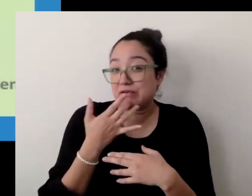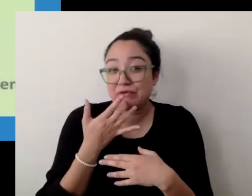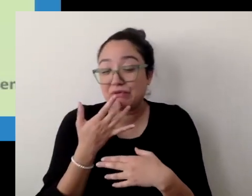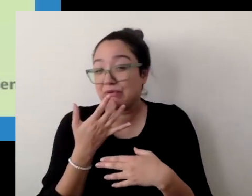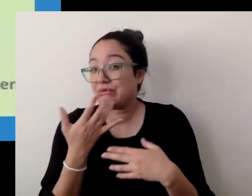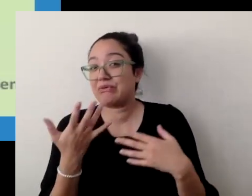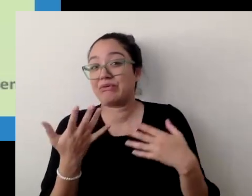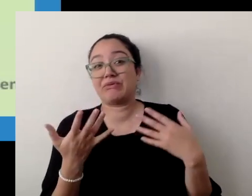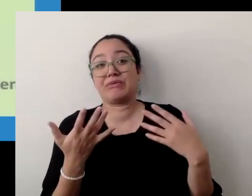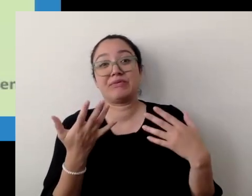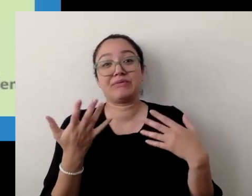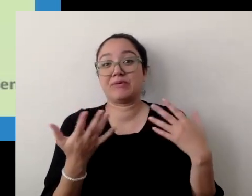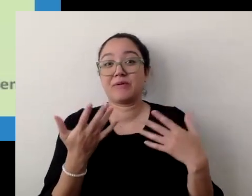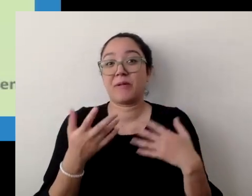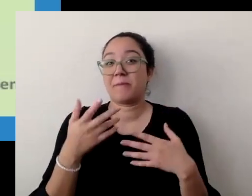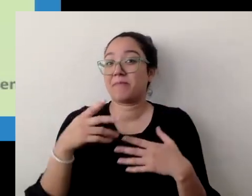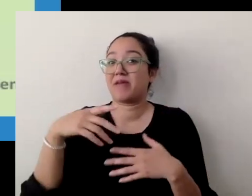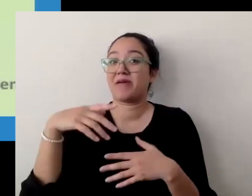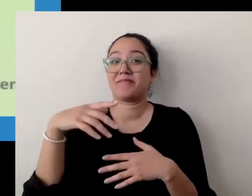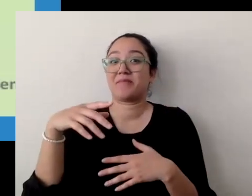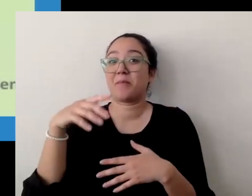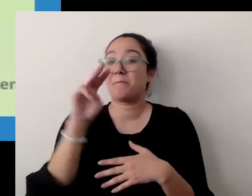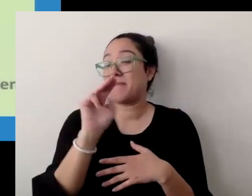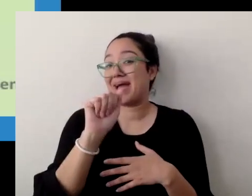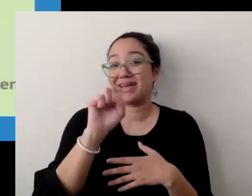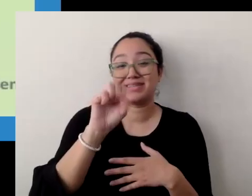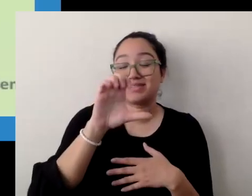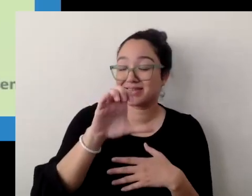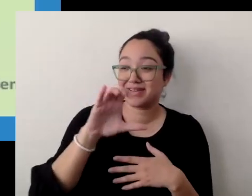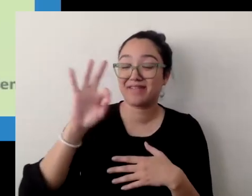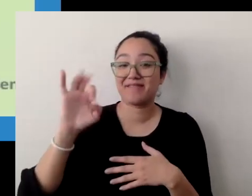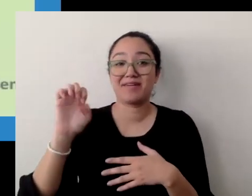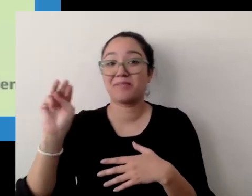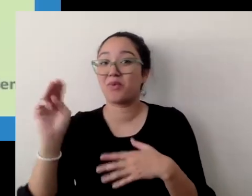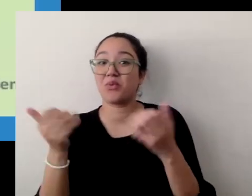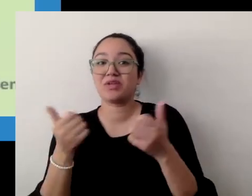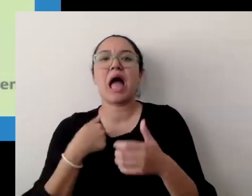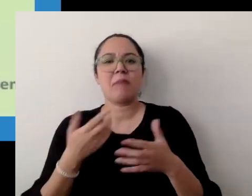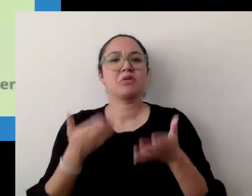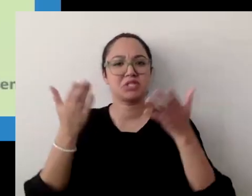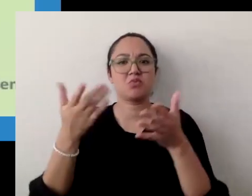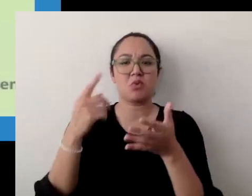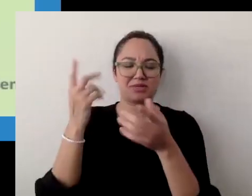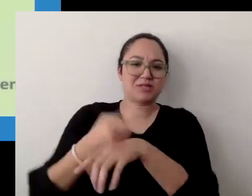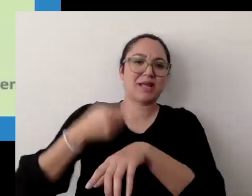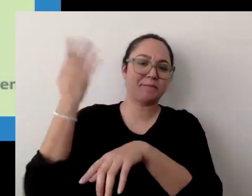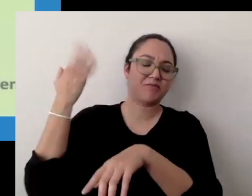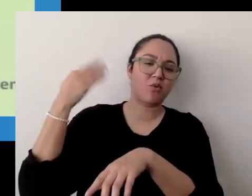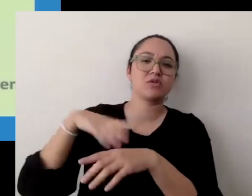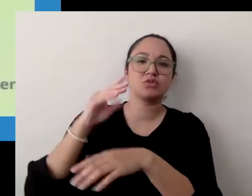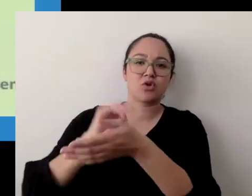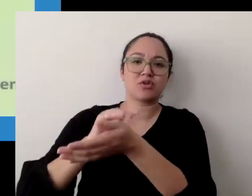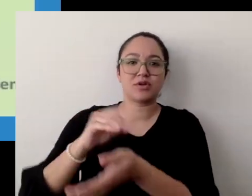they prefer to have the pronoun be masculine or feminine? Um, I presented this to a doctor once, and the